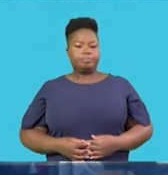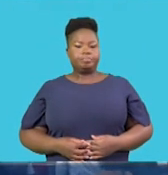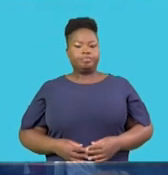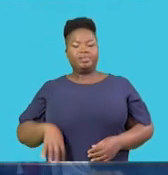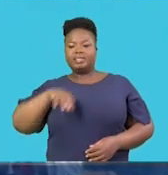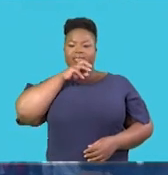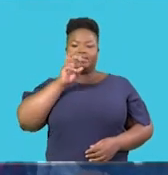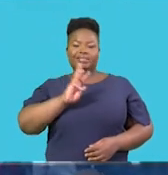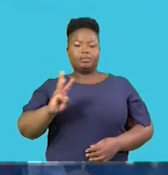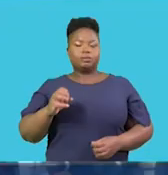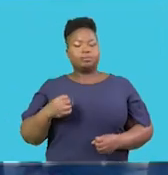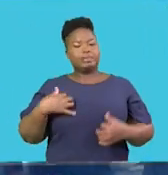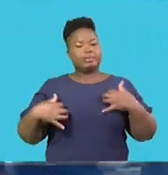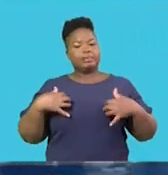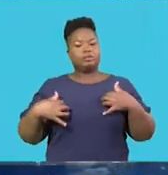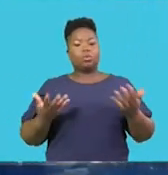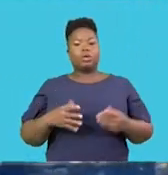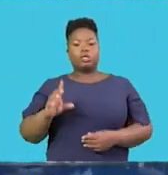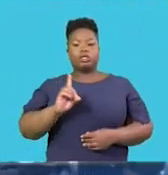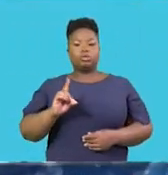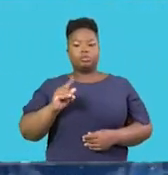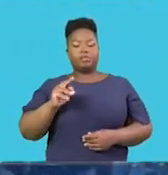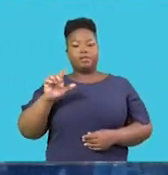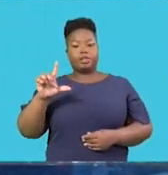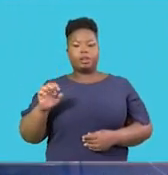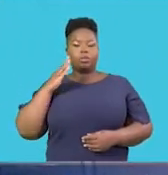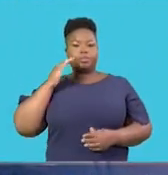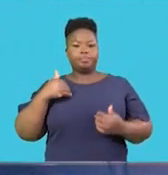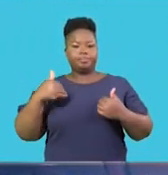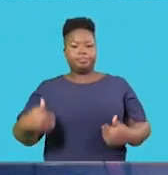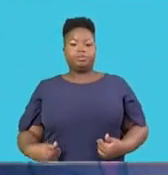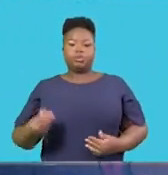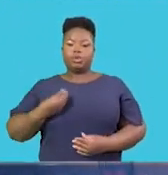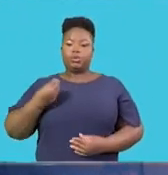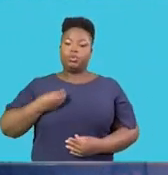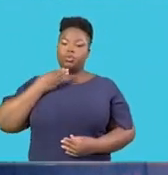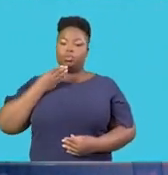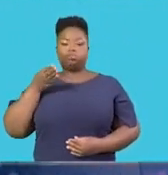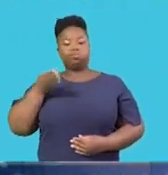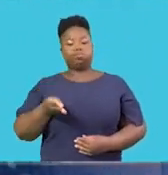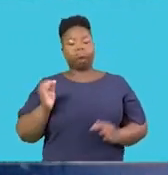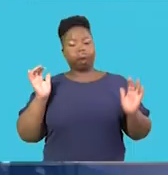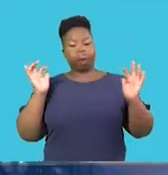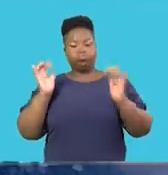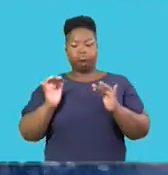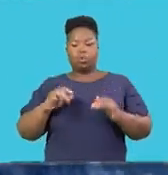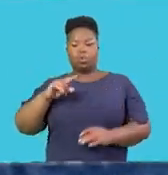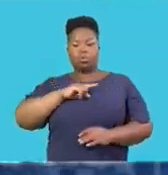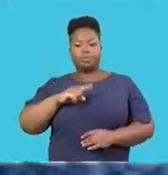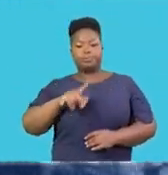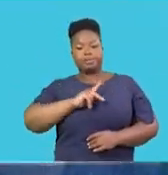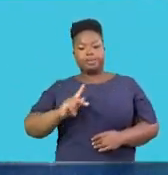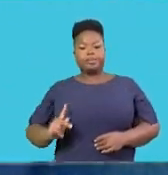Ibinjolo kwibala lezemidlalo laseDobsonville ngecawe ulutsha luphume ngobuninzi njengoko inkulumbuso